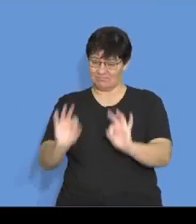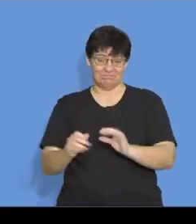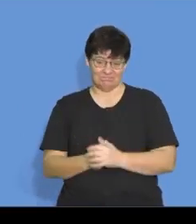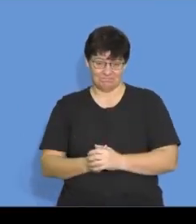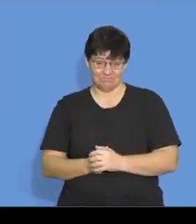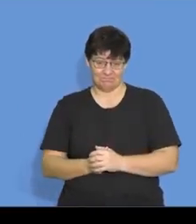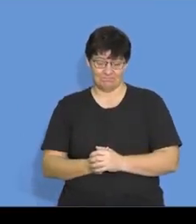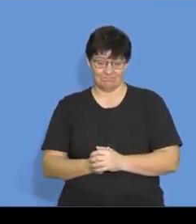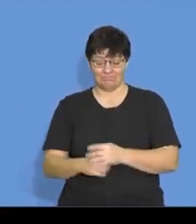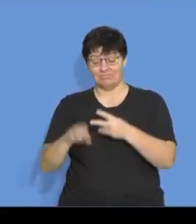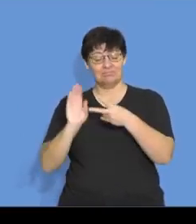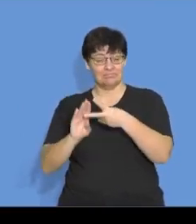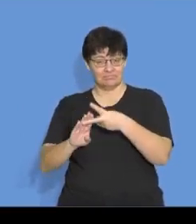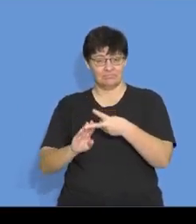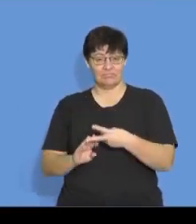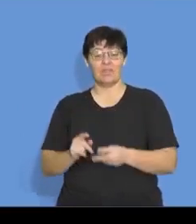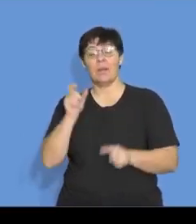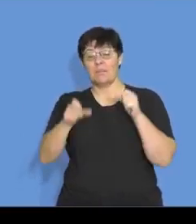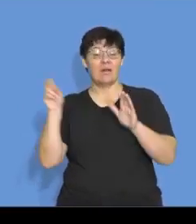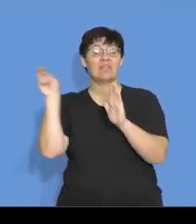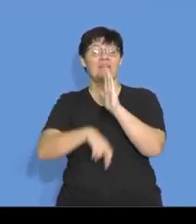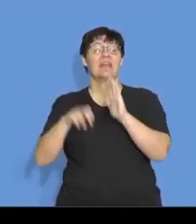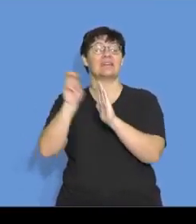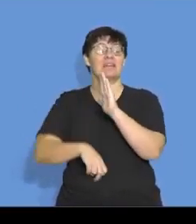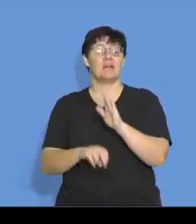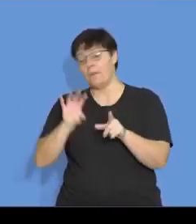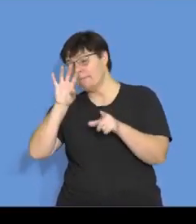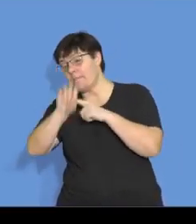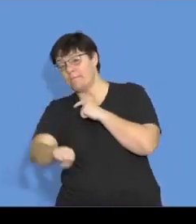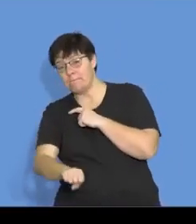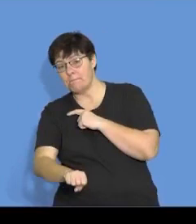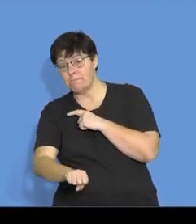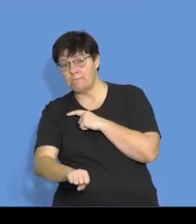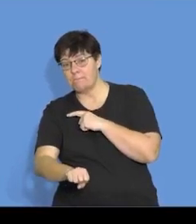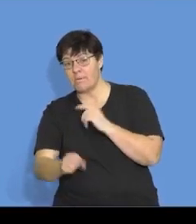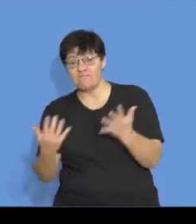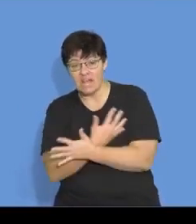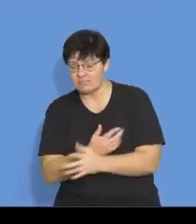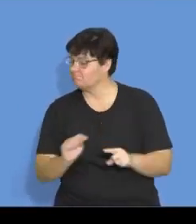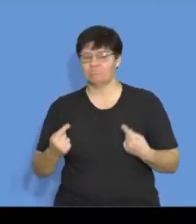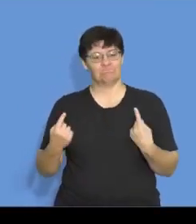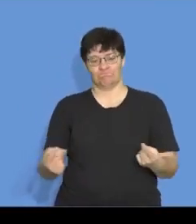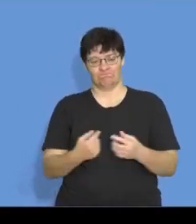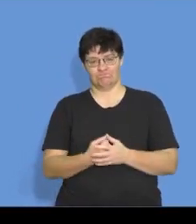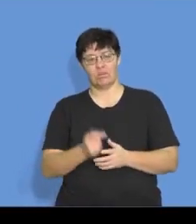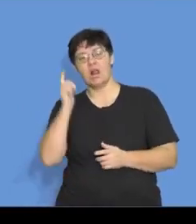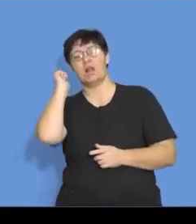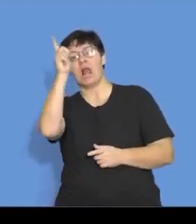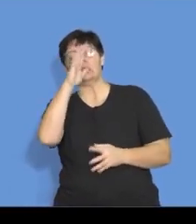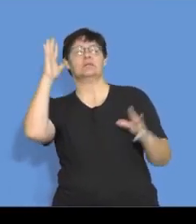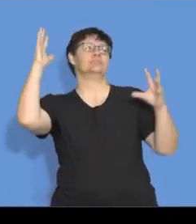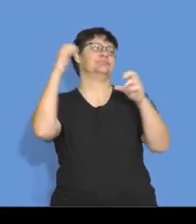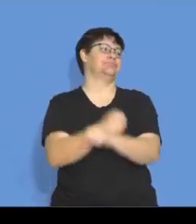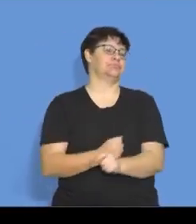two, theft is not quickly detected, right? Theft is not easily